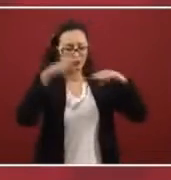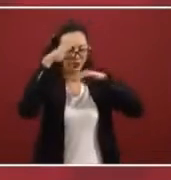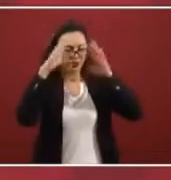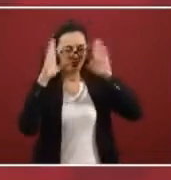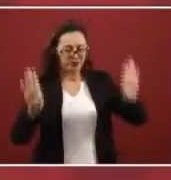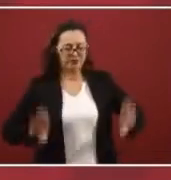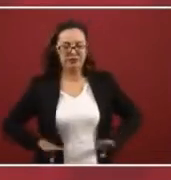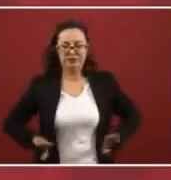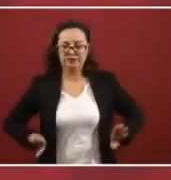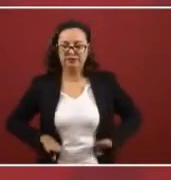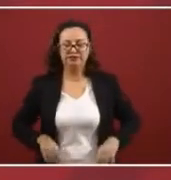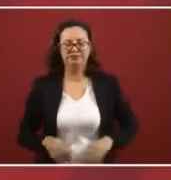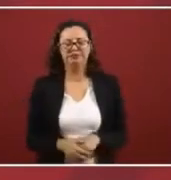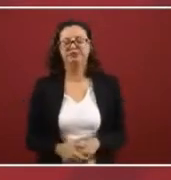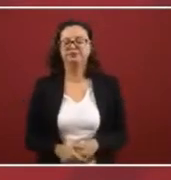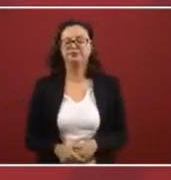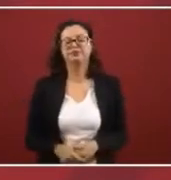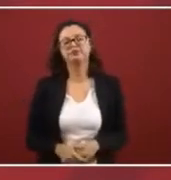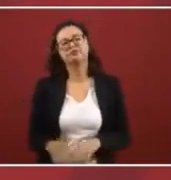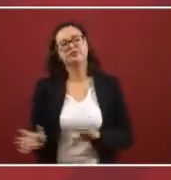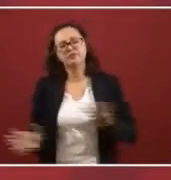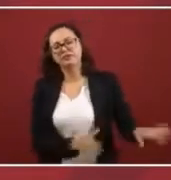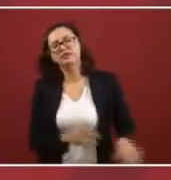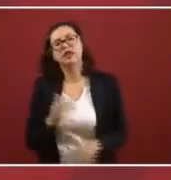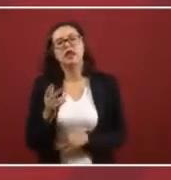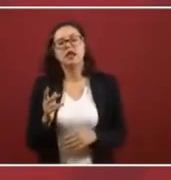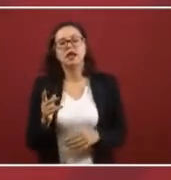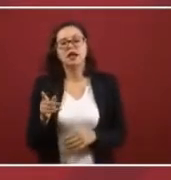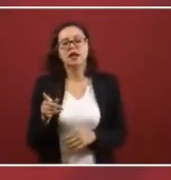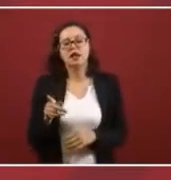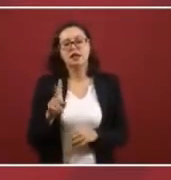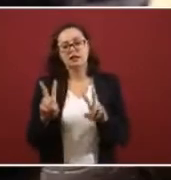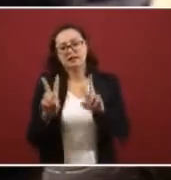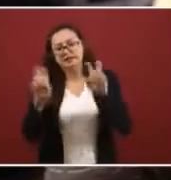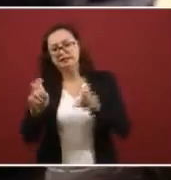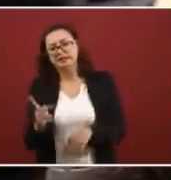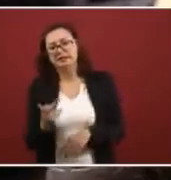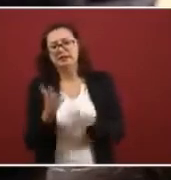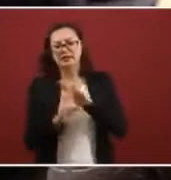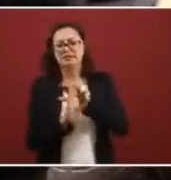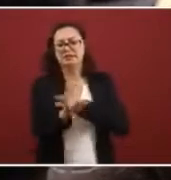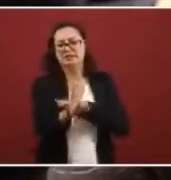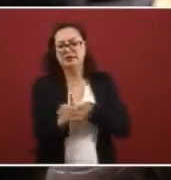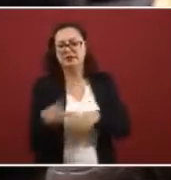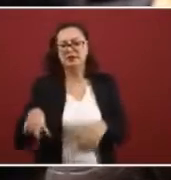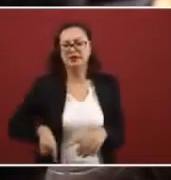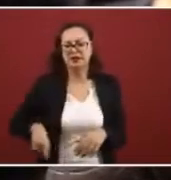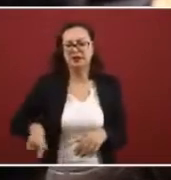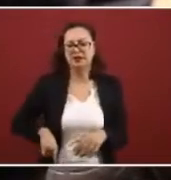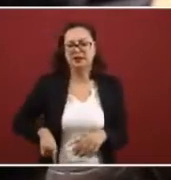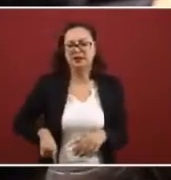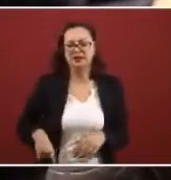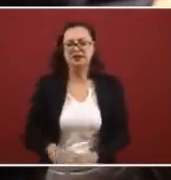the conservatives very well. En Estados Unidos, in the U.S., este anuncio de gobierno, they made an announcement that